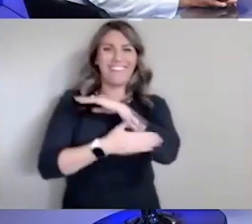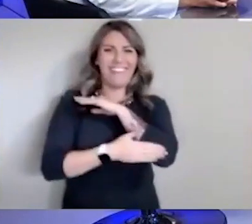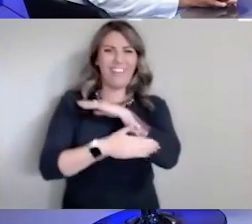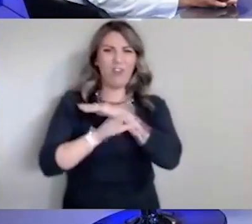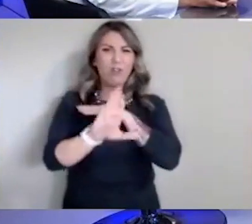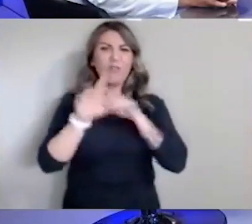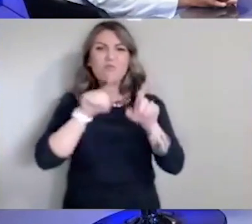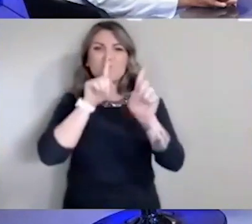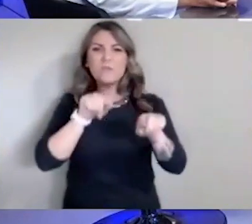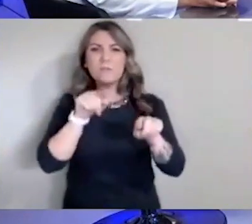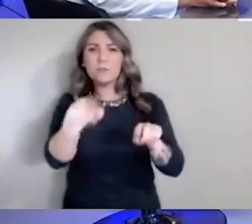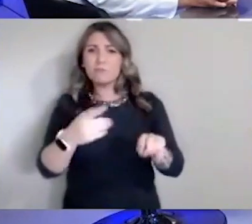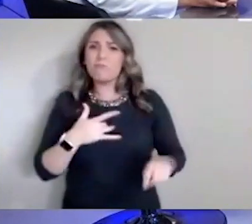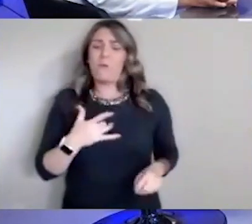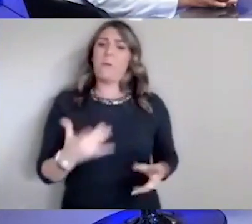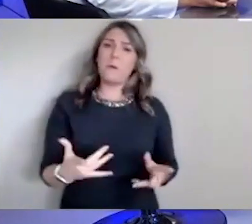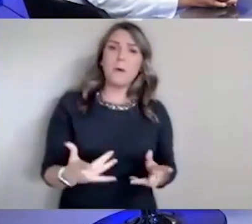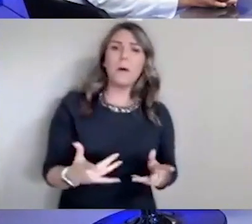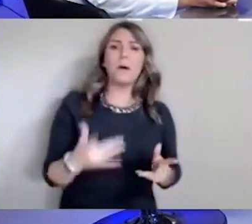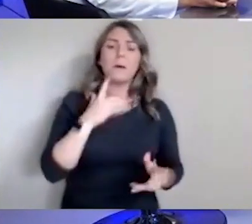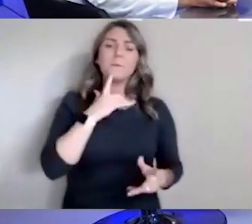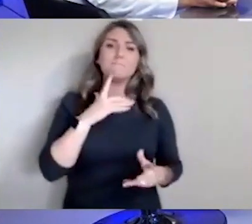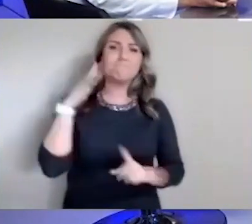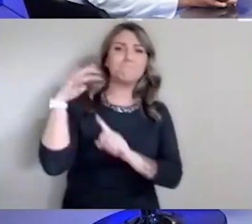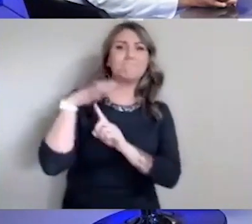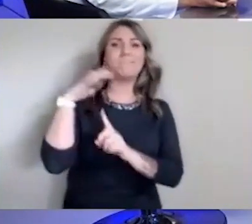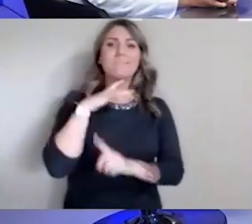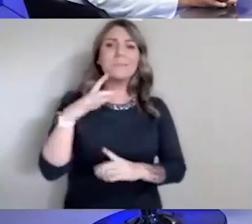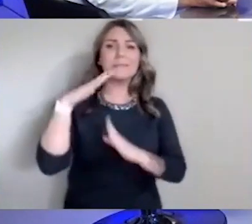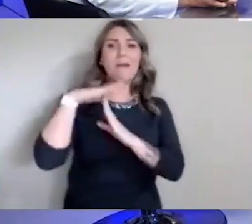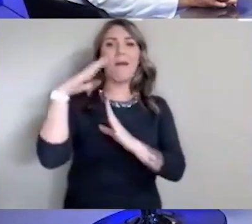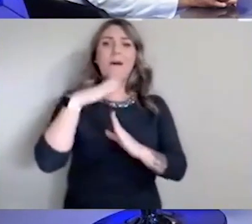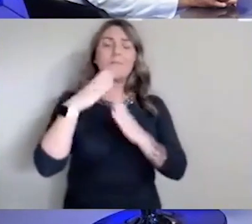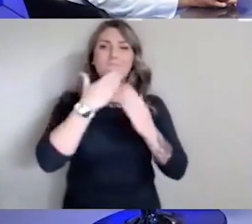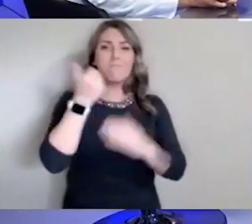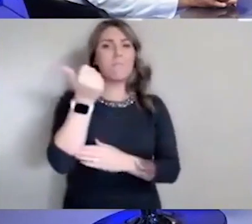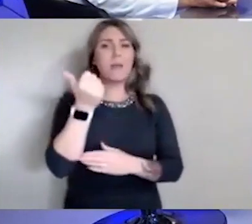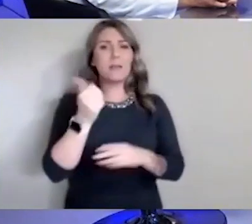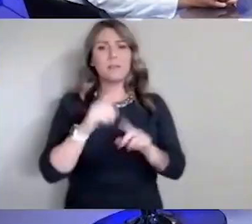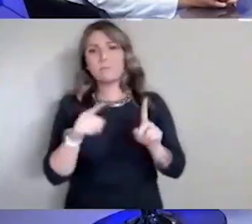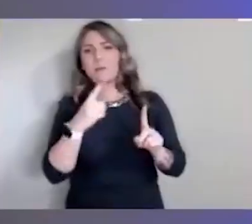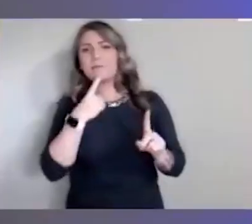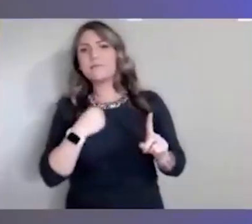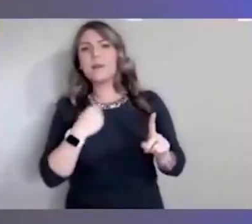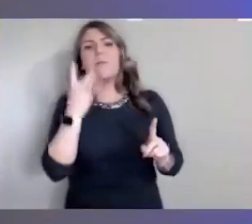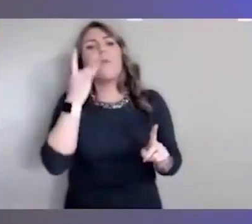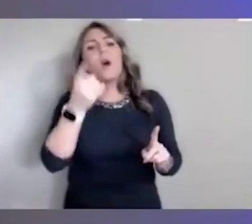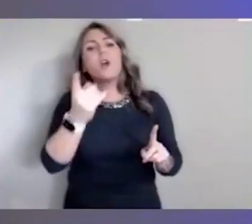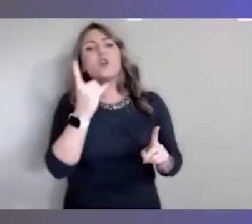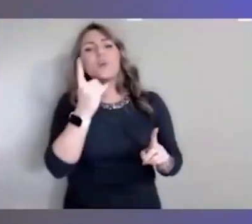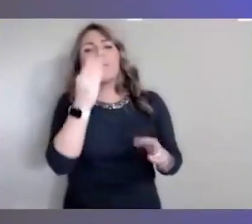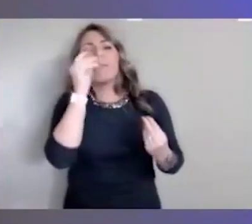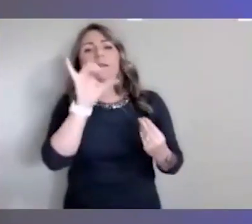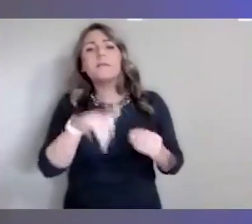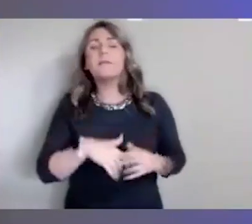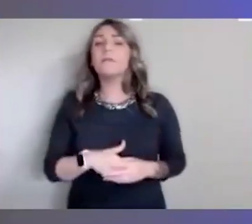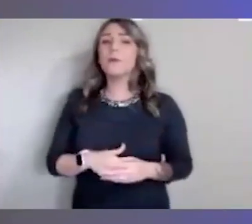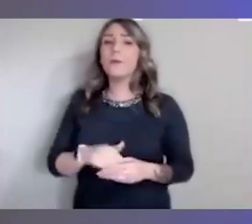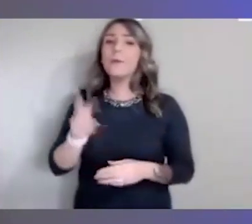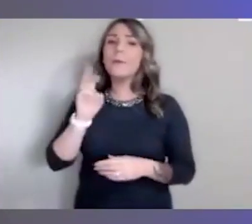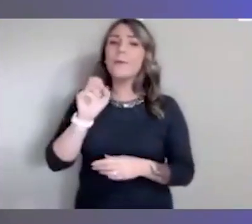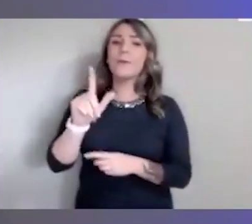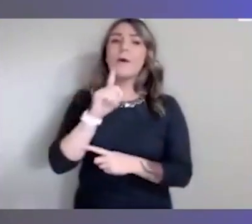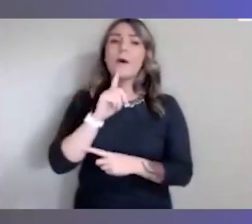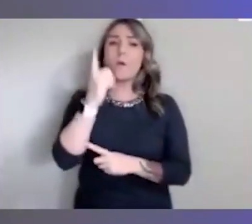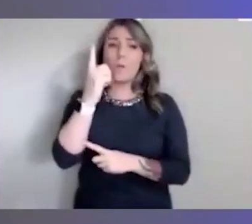you felt it was exceptional, by the way. I think it was exceptional as well. But tell us why you think so. Well, I think one of the factors that